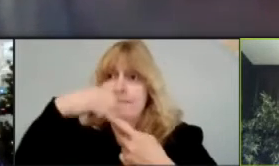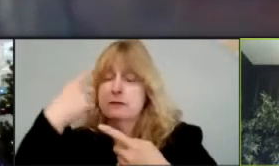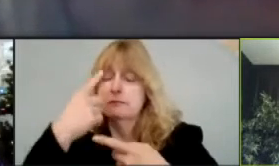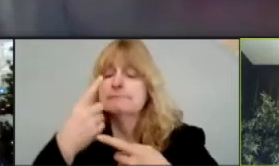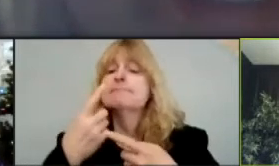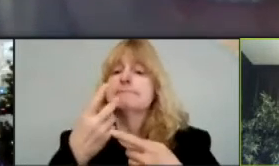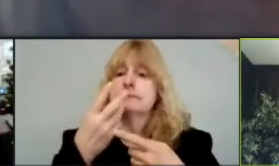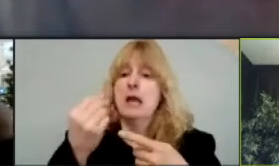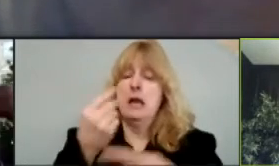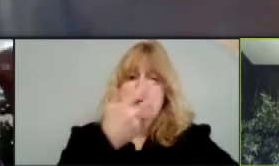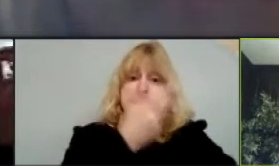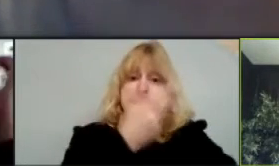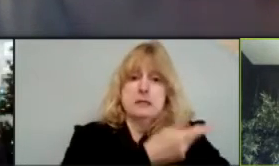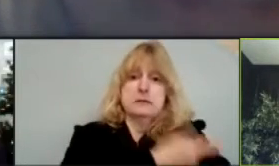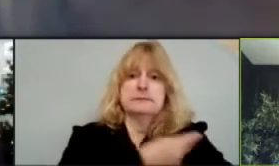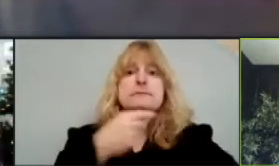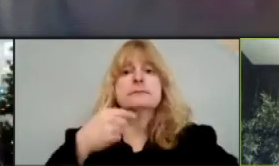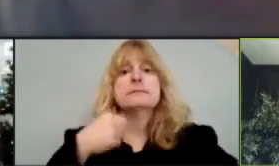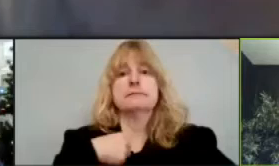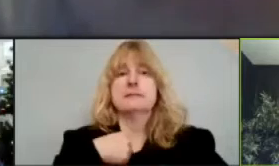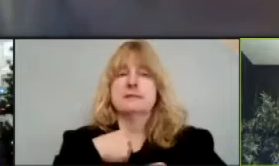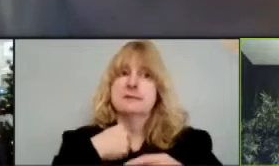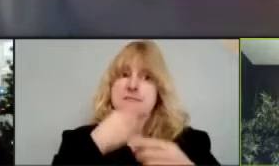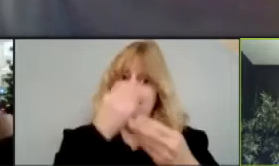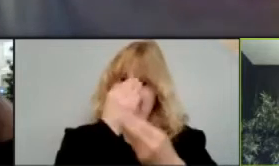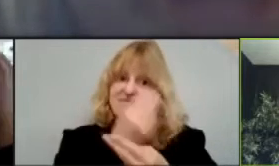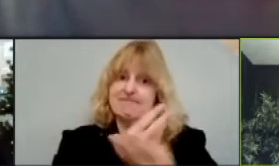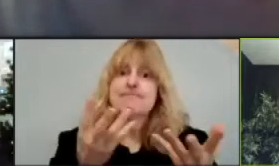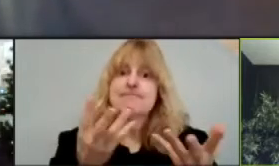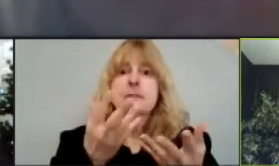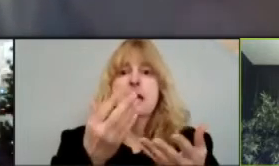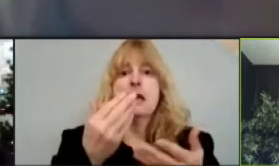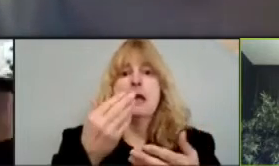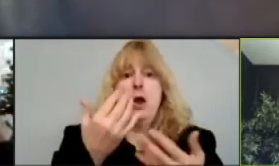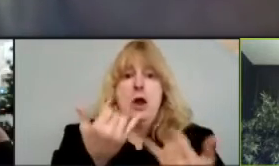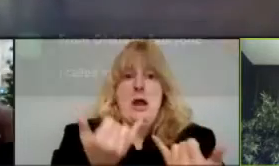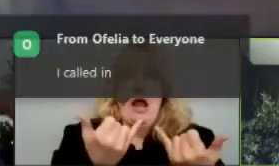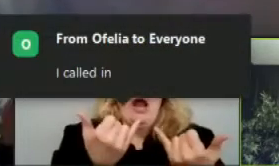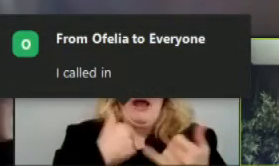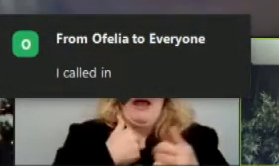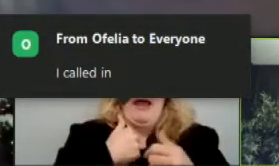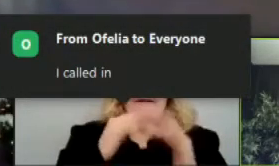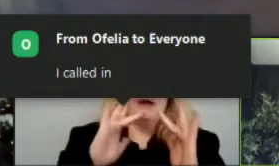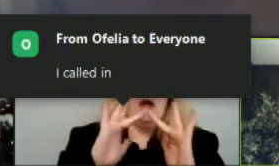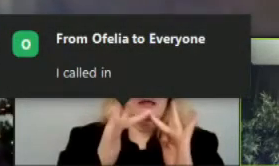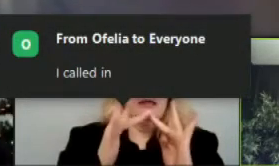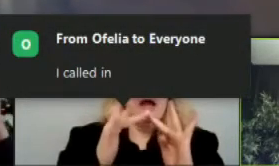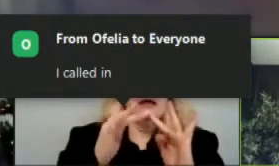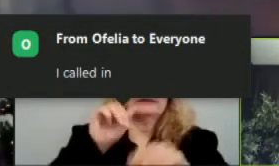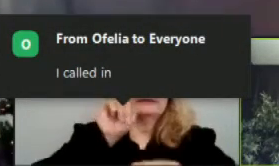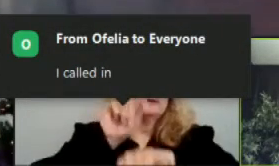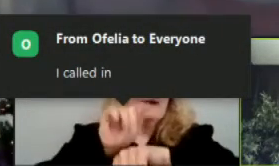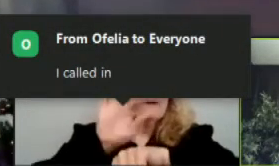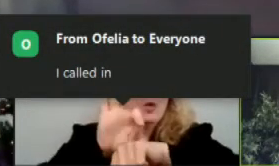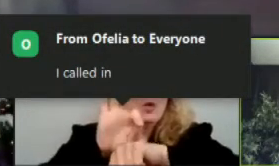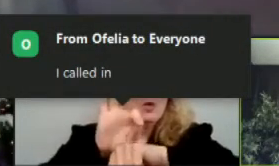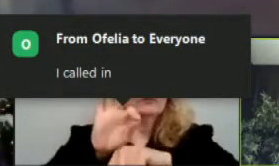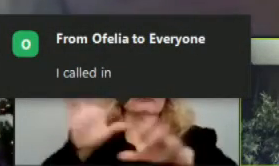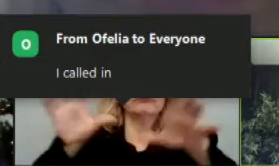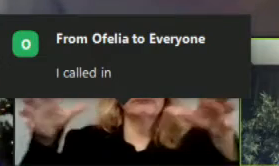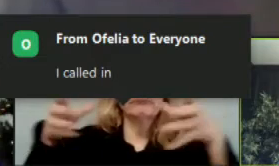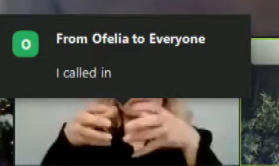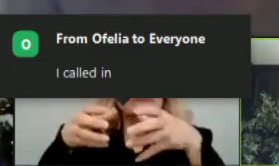is that I had said at the last call that we're creating an online task force. We have quite a few applications